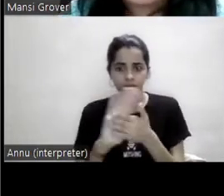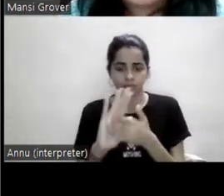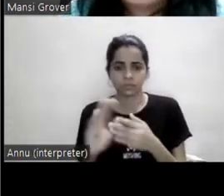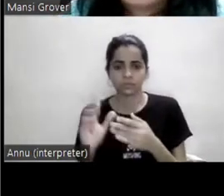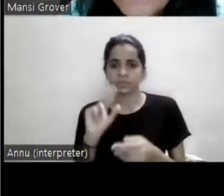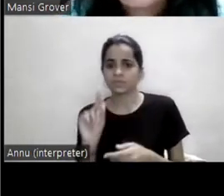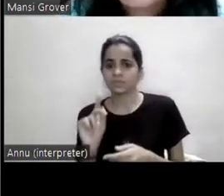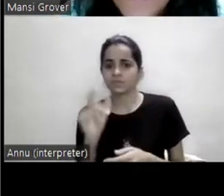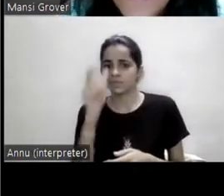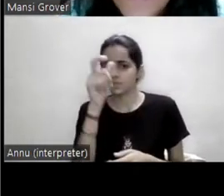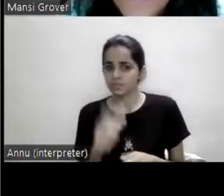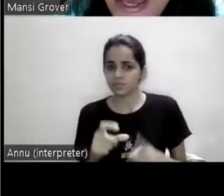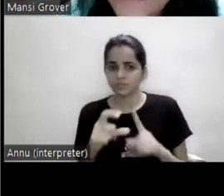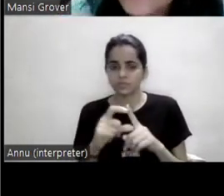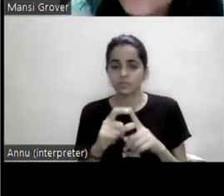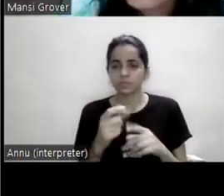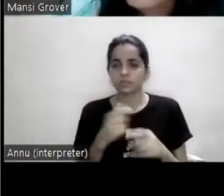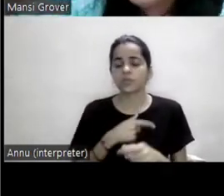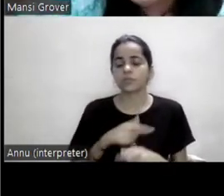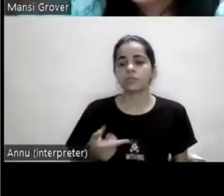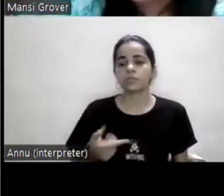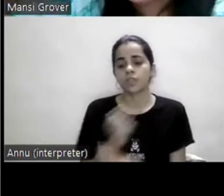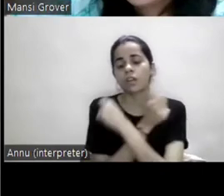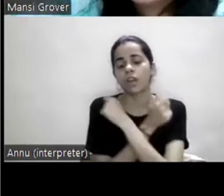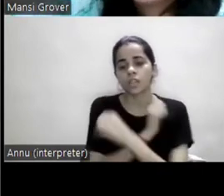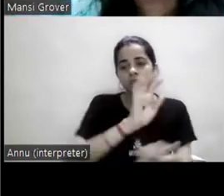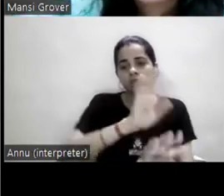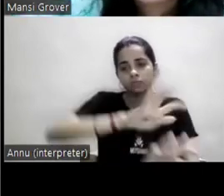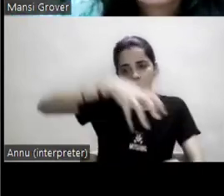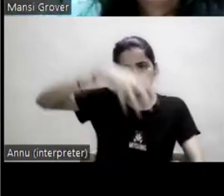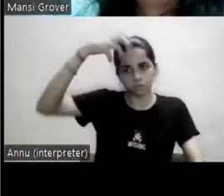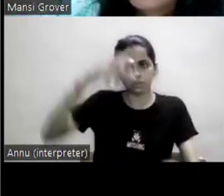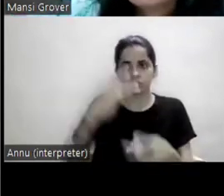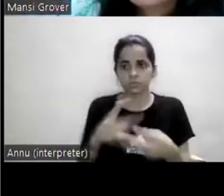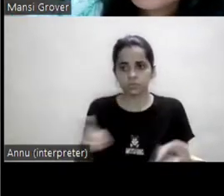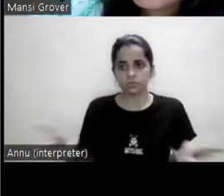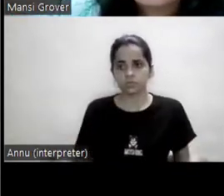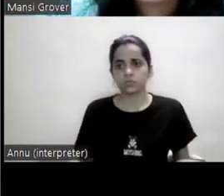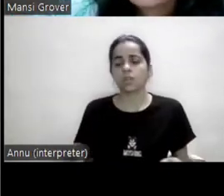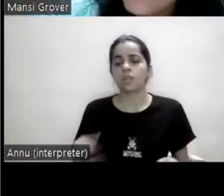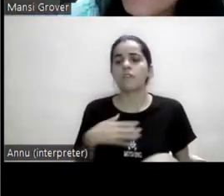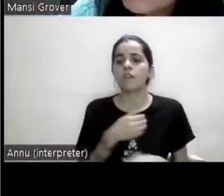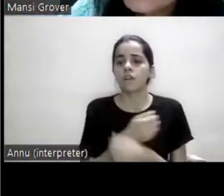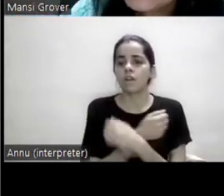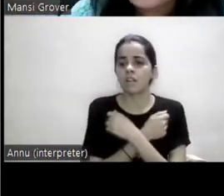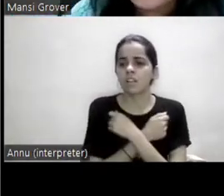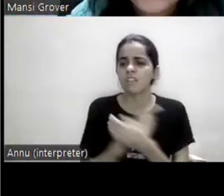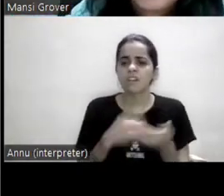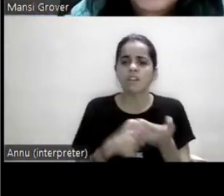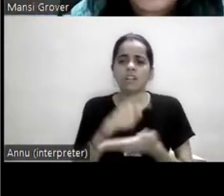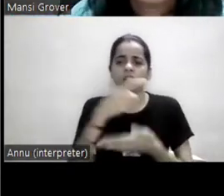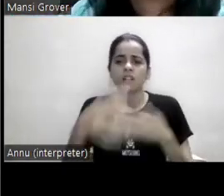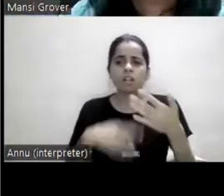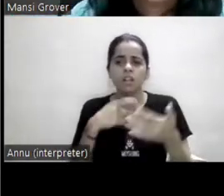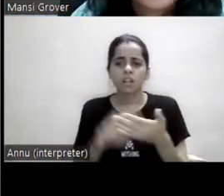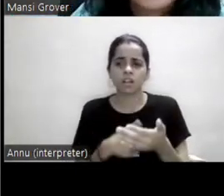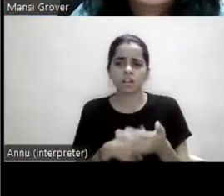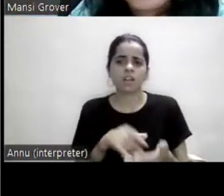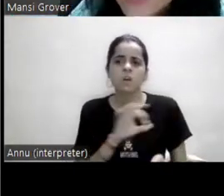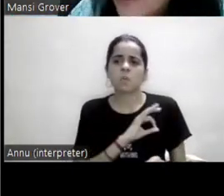were considered as rats. And therefore, people used to, send their relatives who basically looked like that